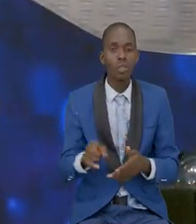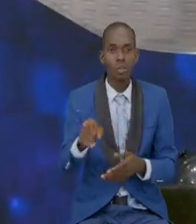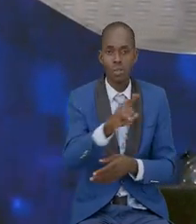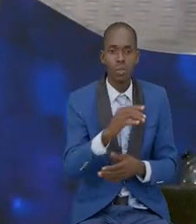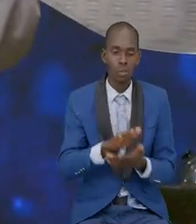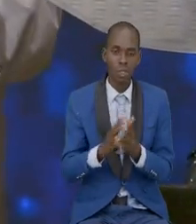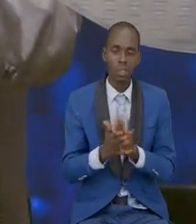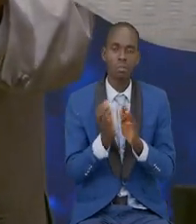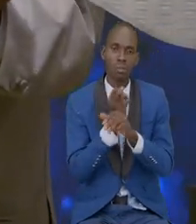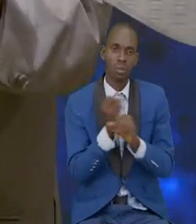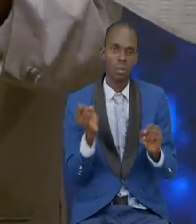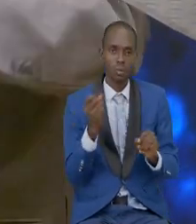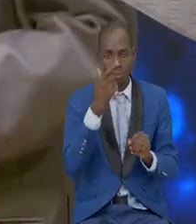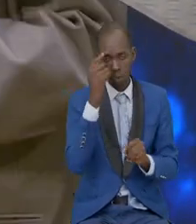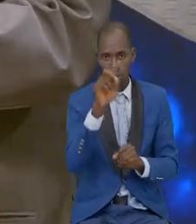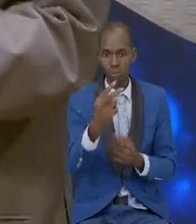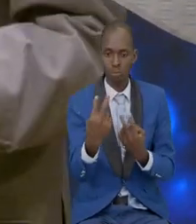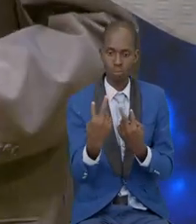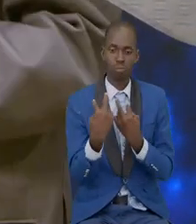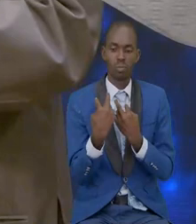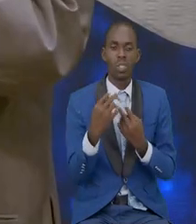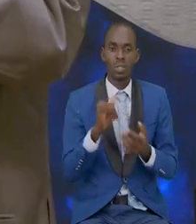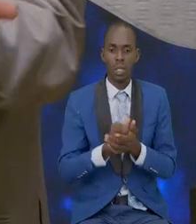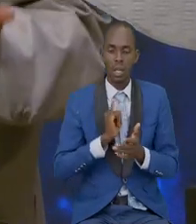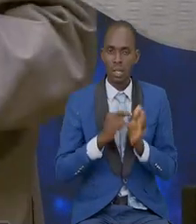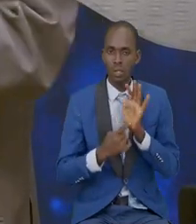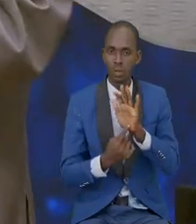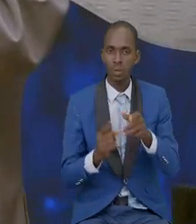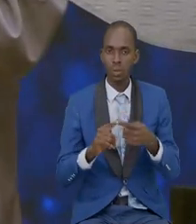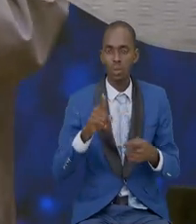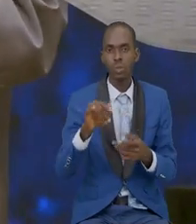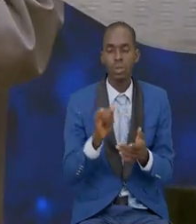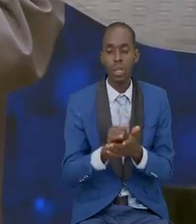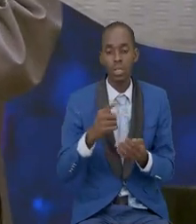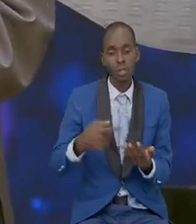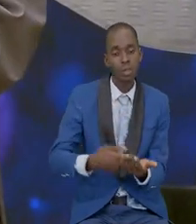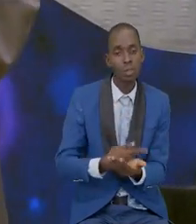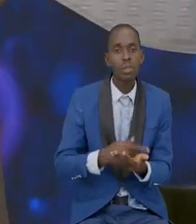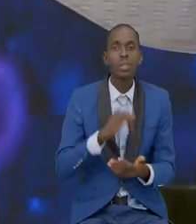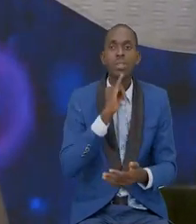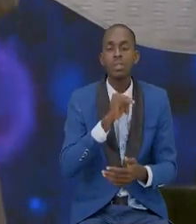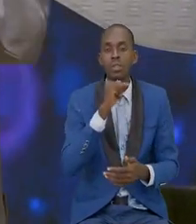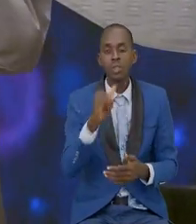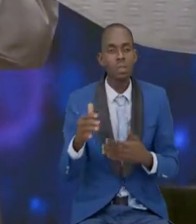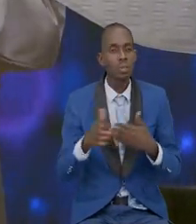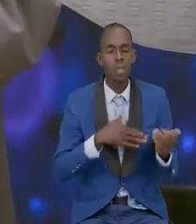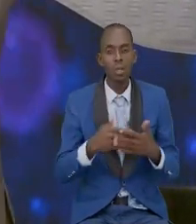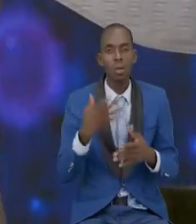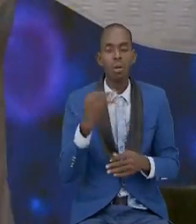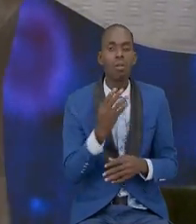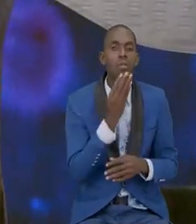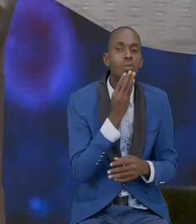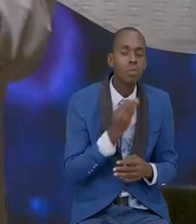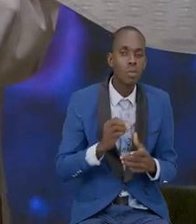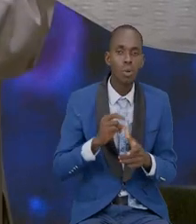converted. Because you saw, I declare to you that the gospel is not Jewish or Gentile. It